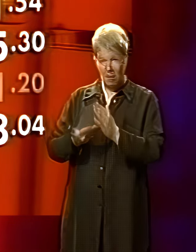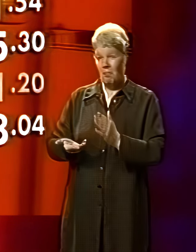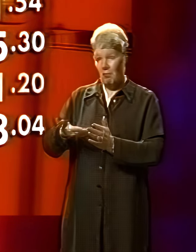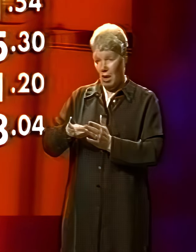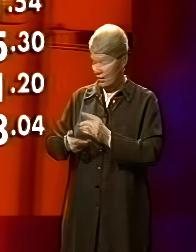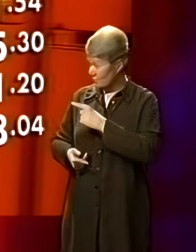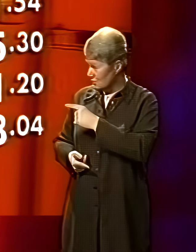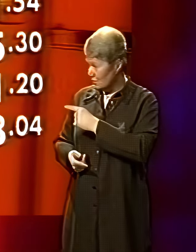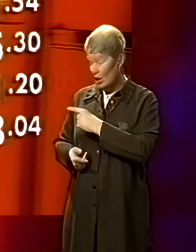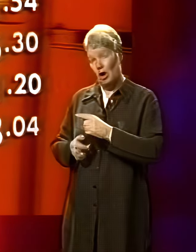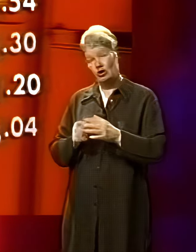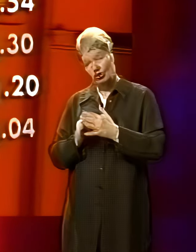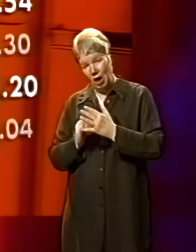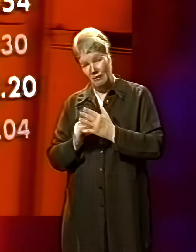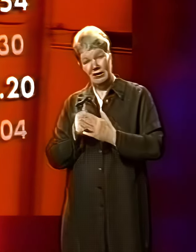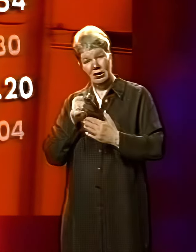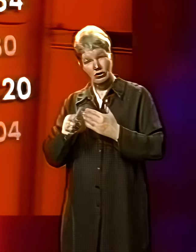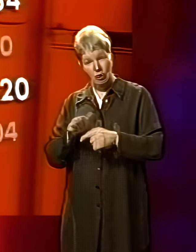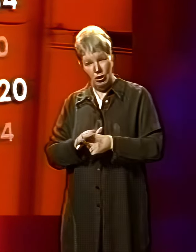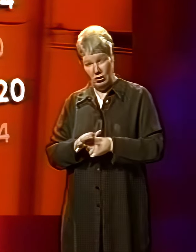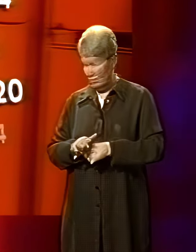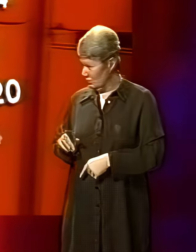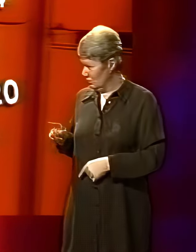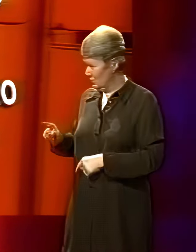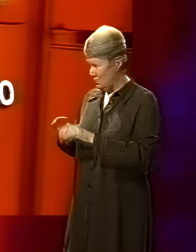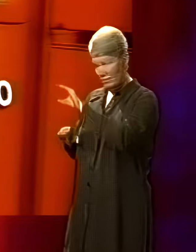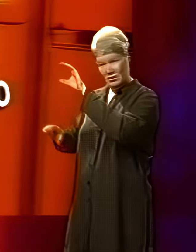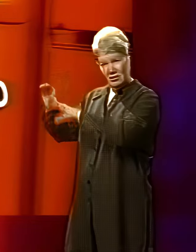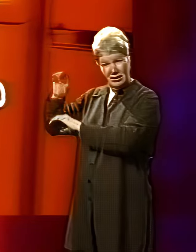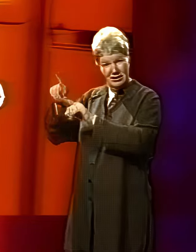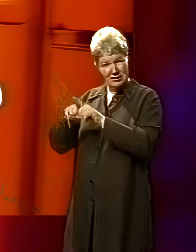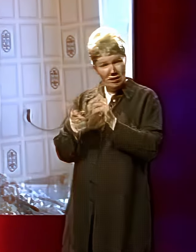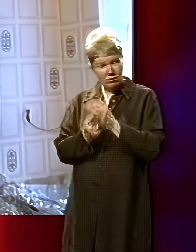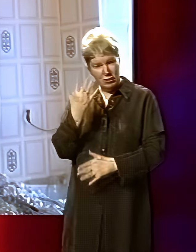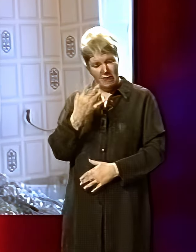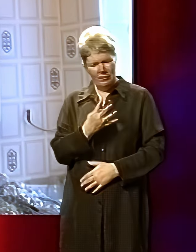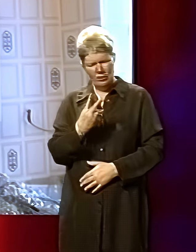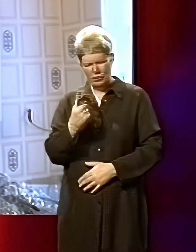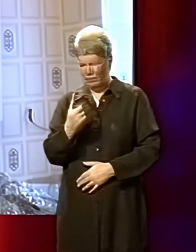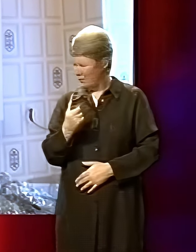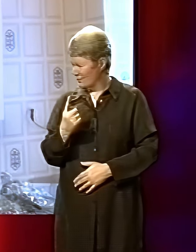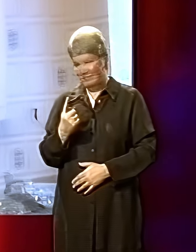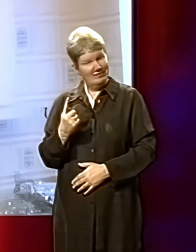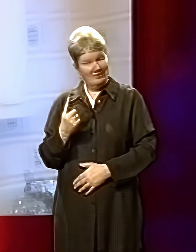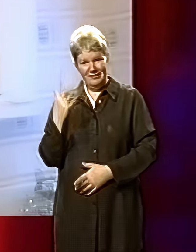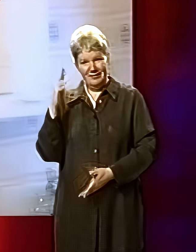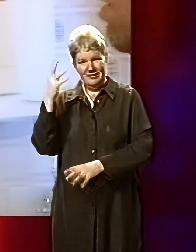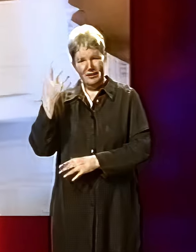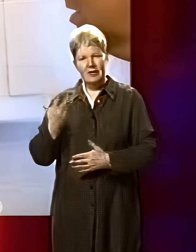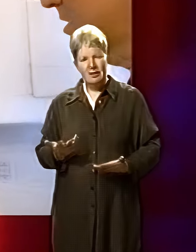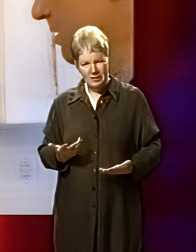tail, the service and insurance cover, costing as much as the machine itself. What came next? The TV and